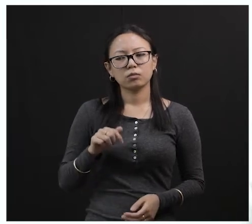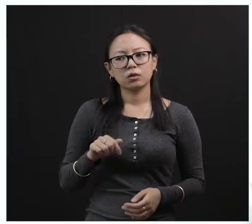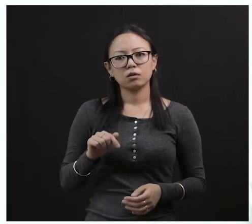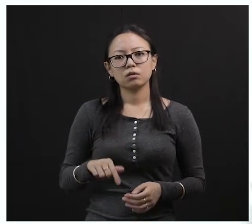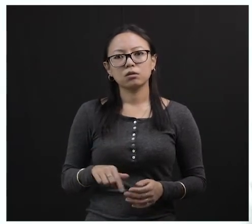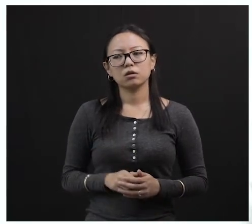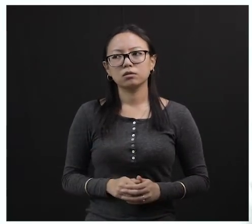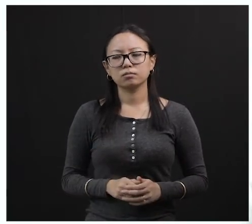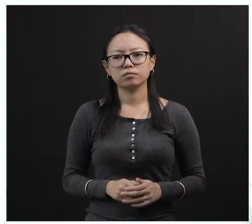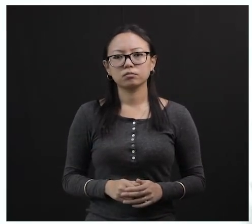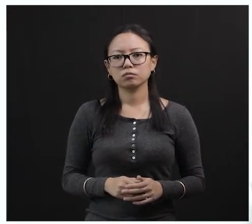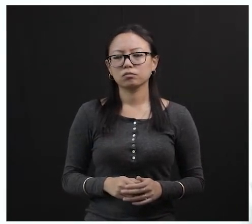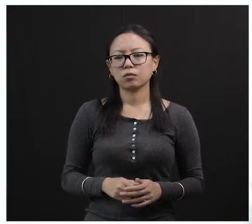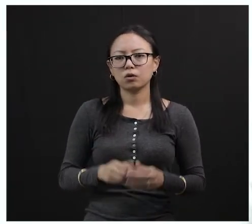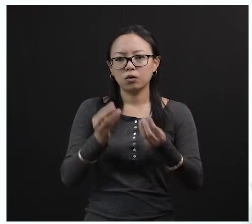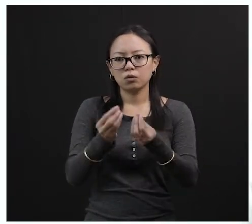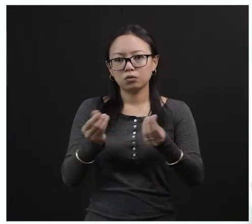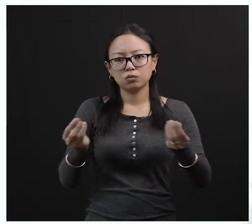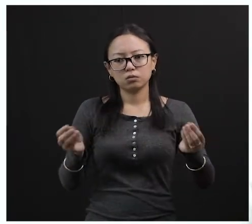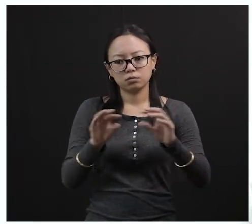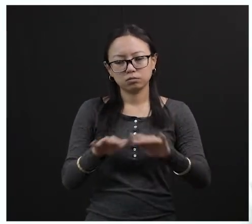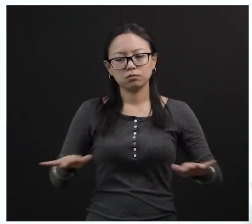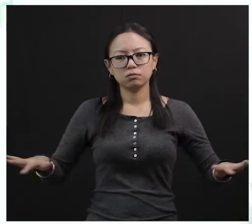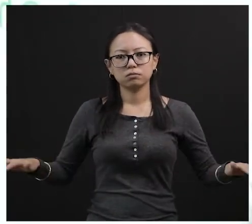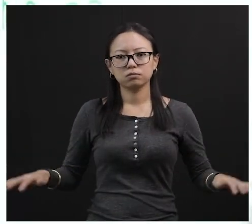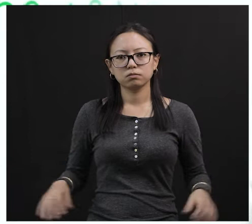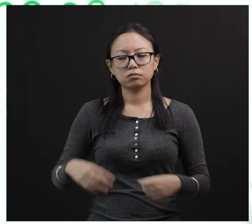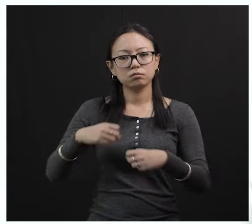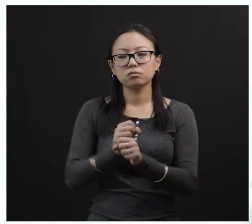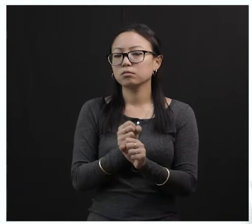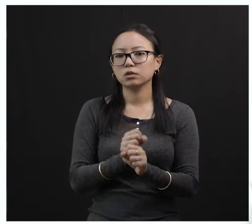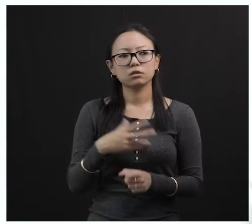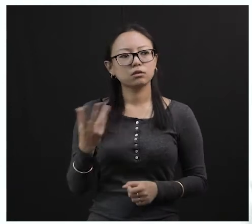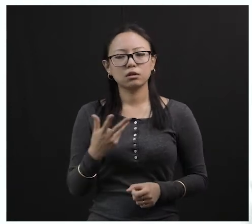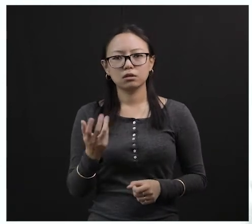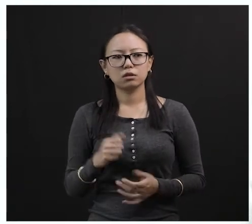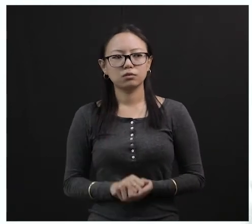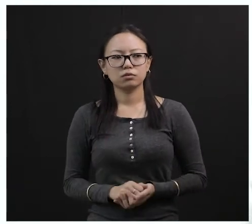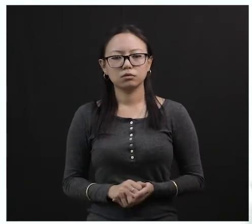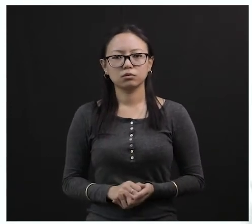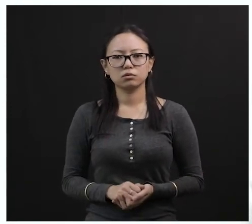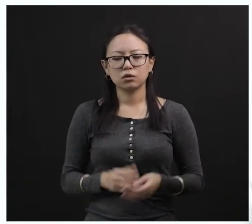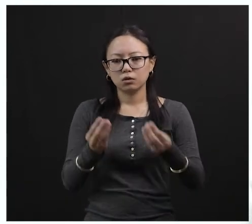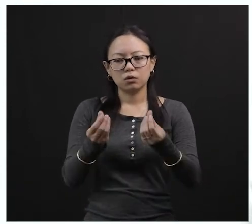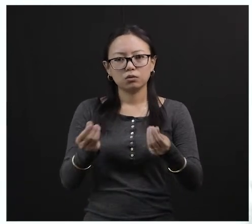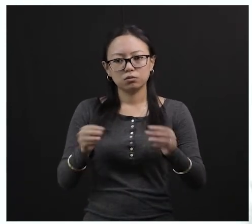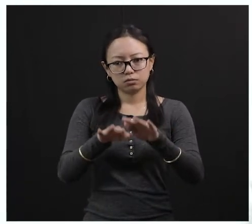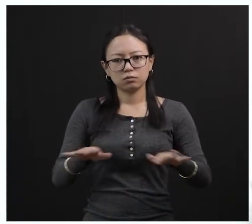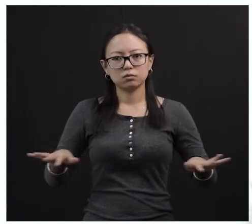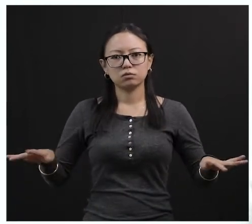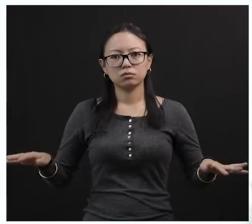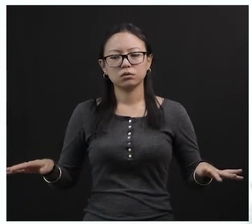soil, how is soil formed? Soil is formed, okay? Soil is formed